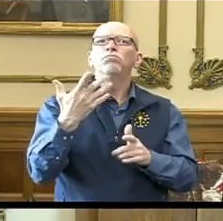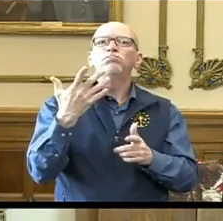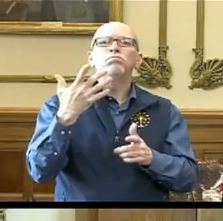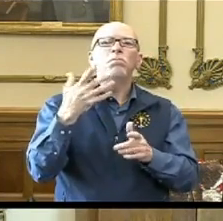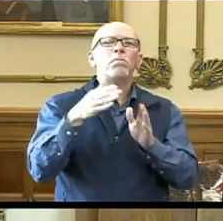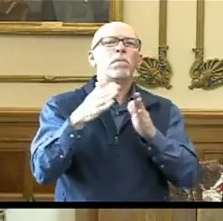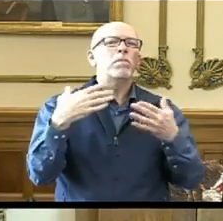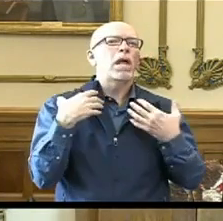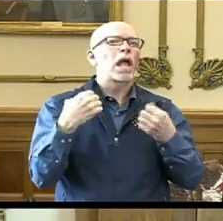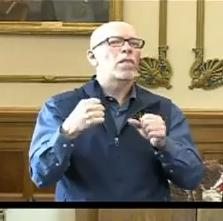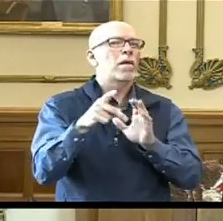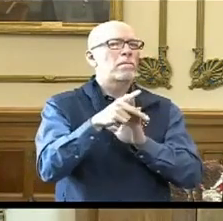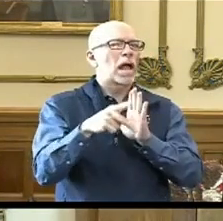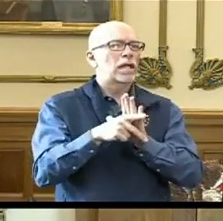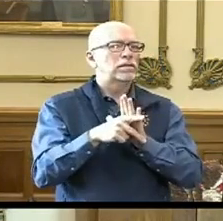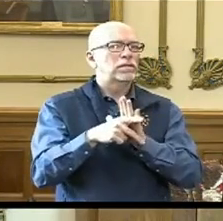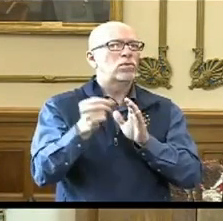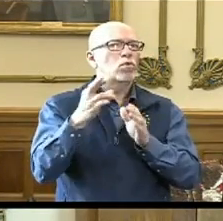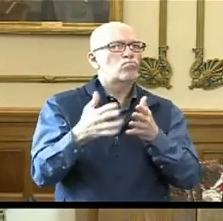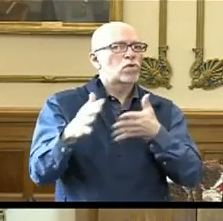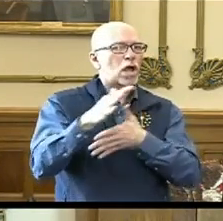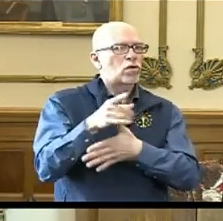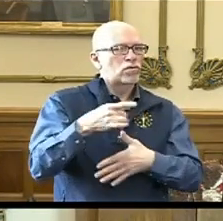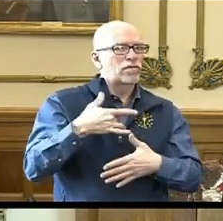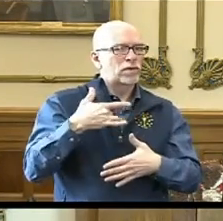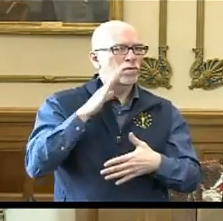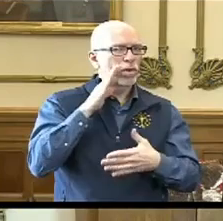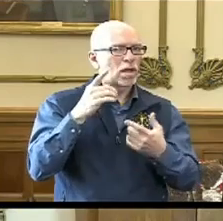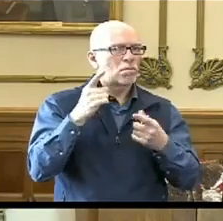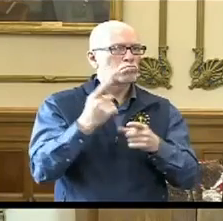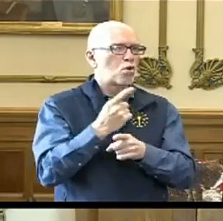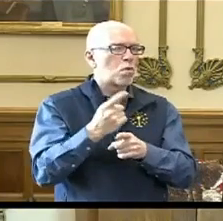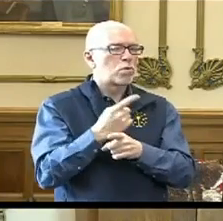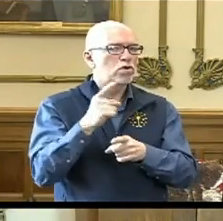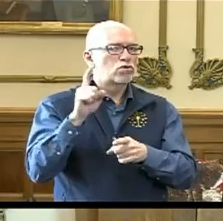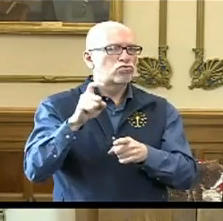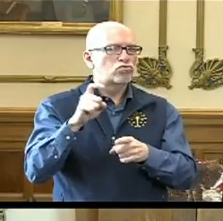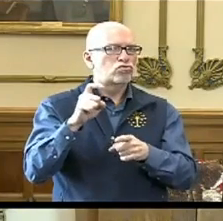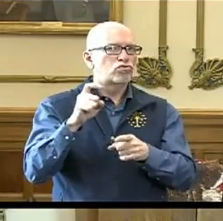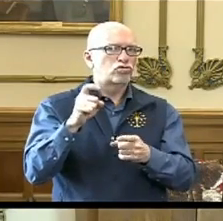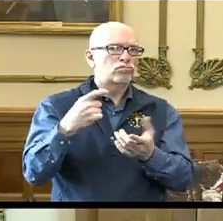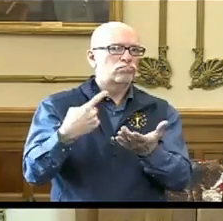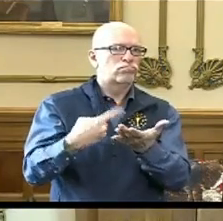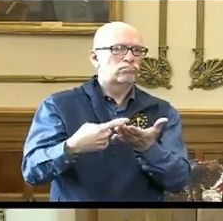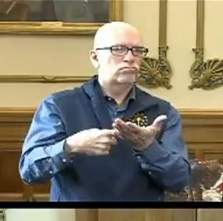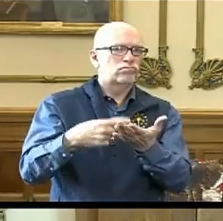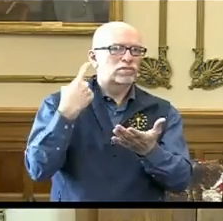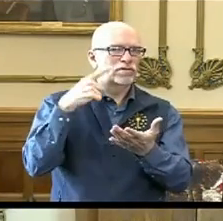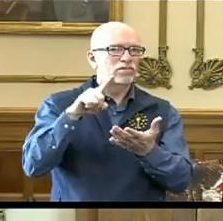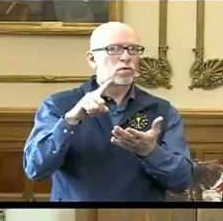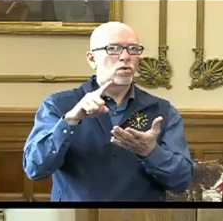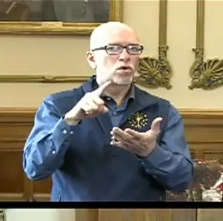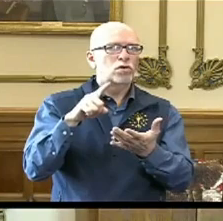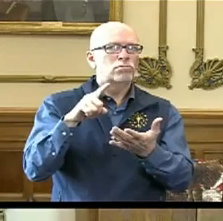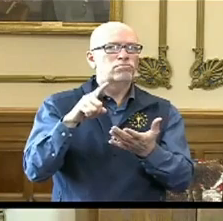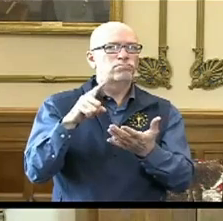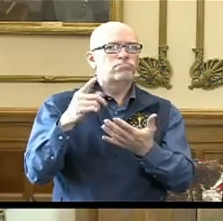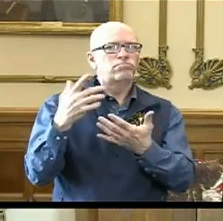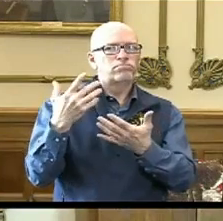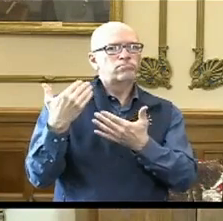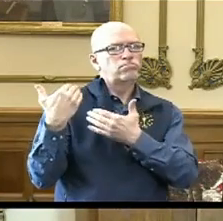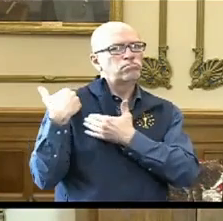health related policies or priorities do you think should appropriately be the subject of spirited but